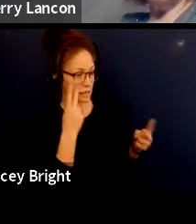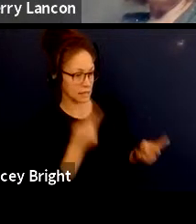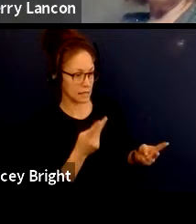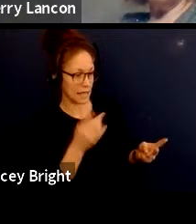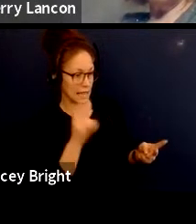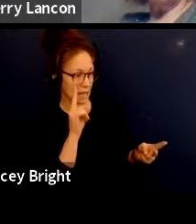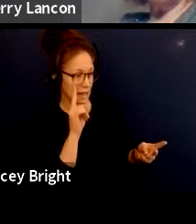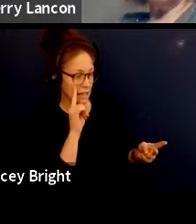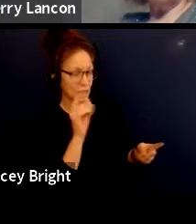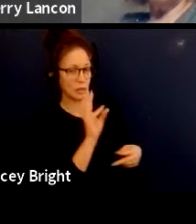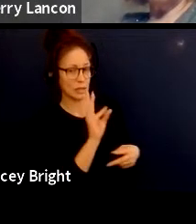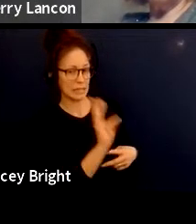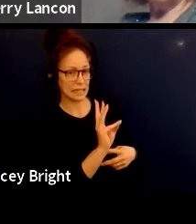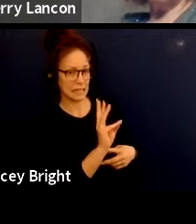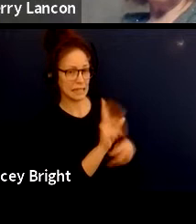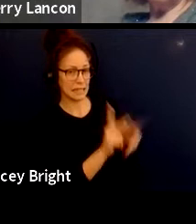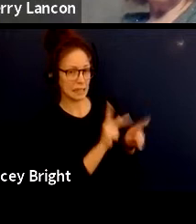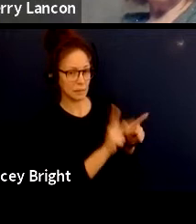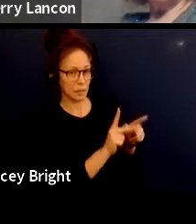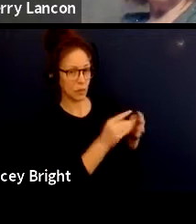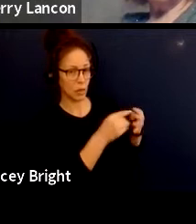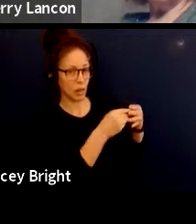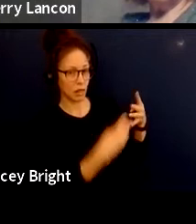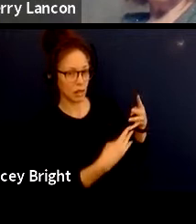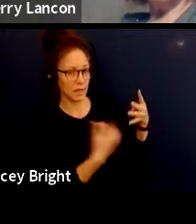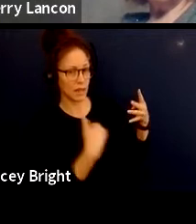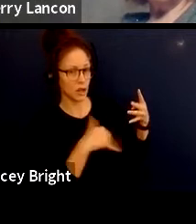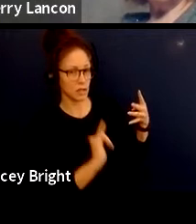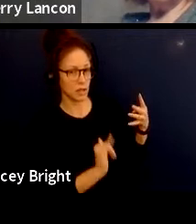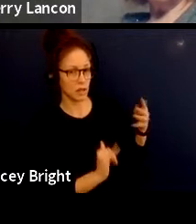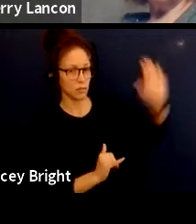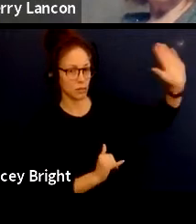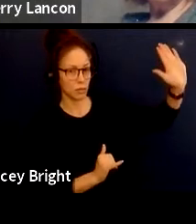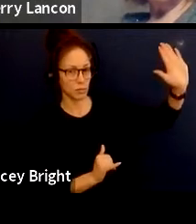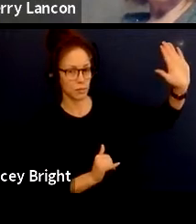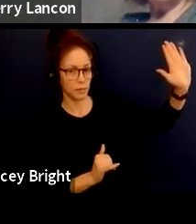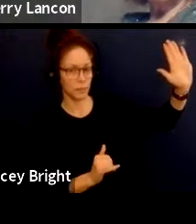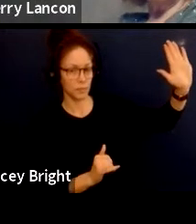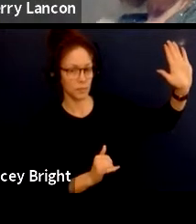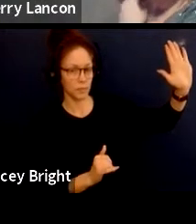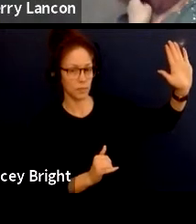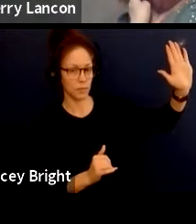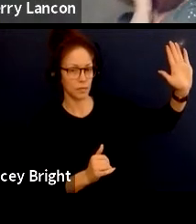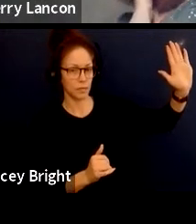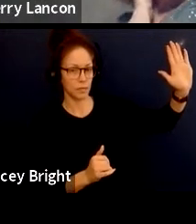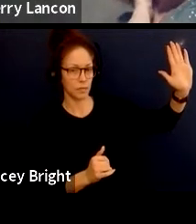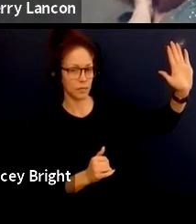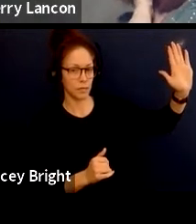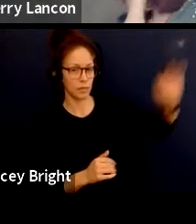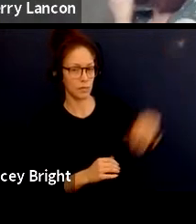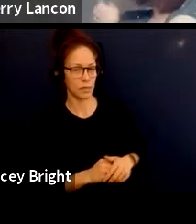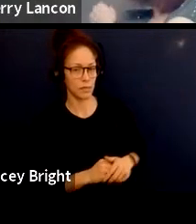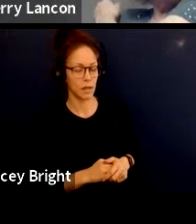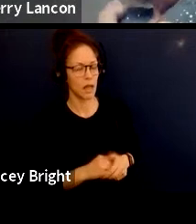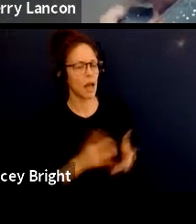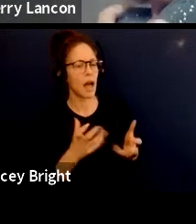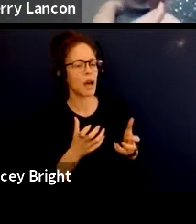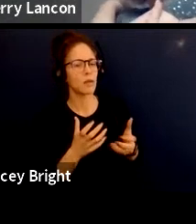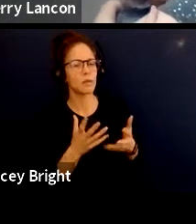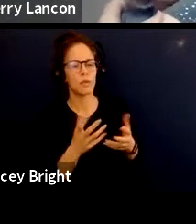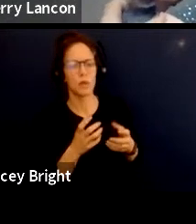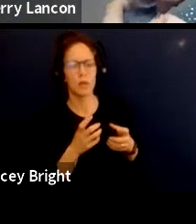think, 6 people after Monica that have their hand up. So I would defer to Board President Phillips in terms of how you want to